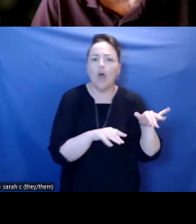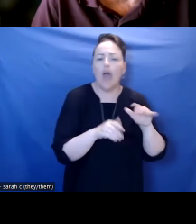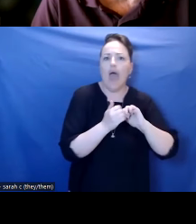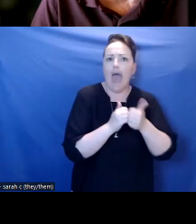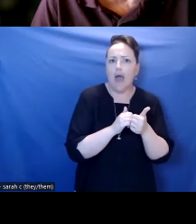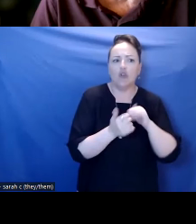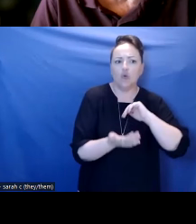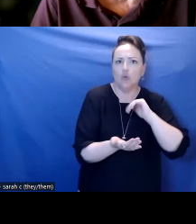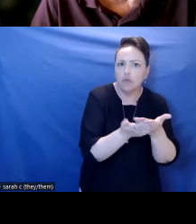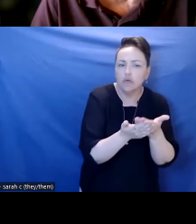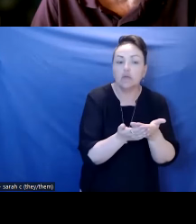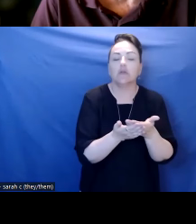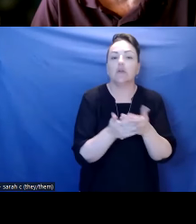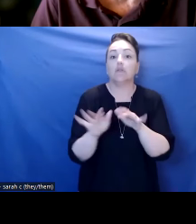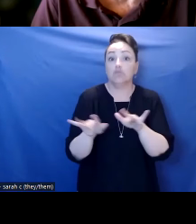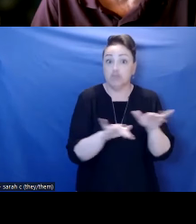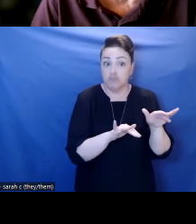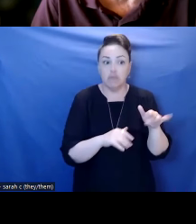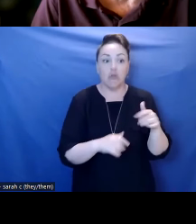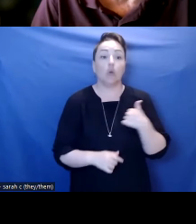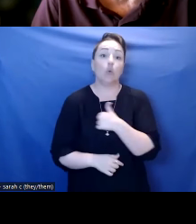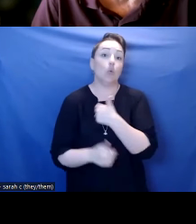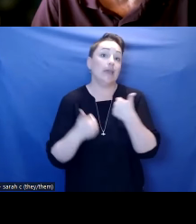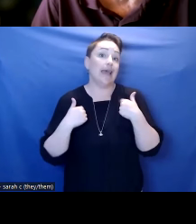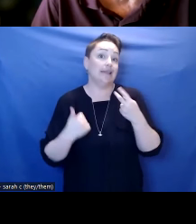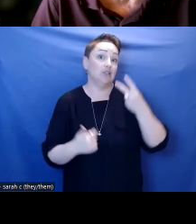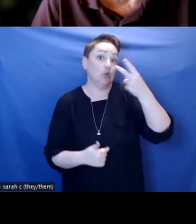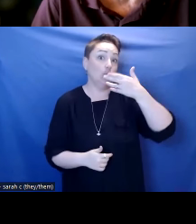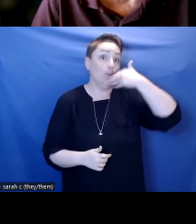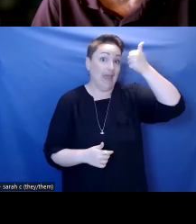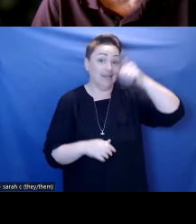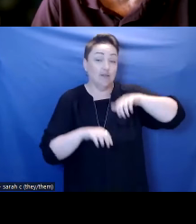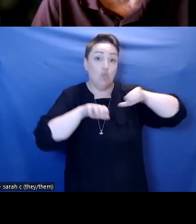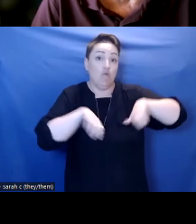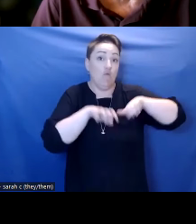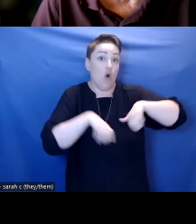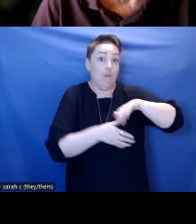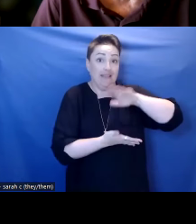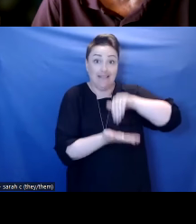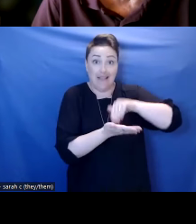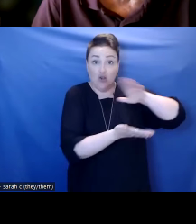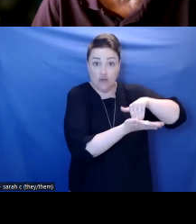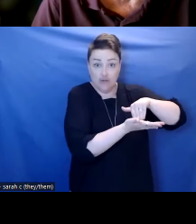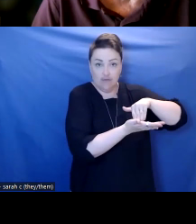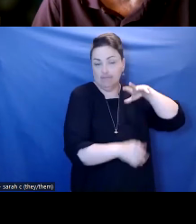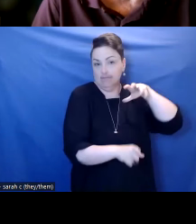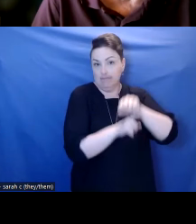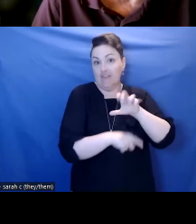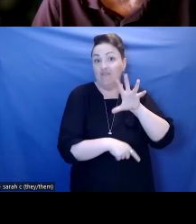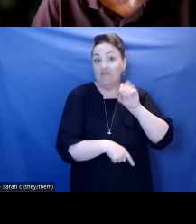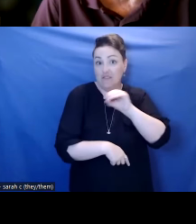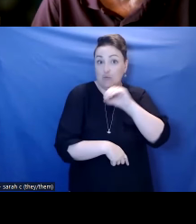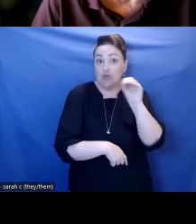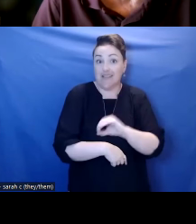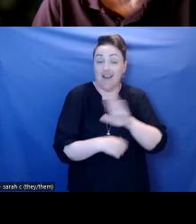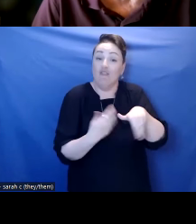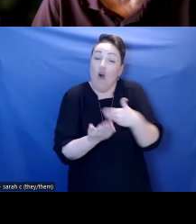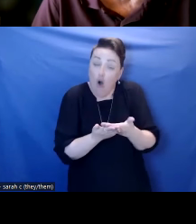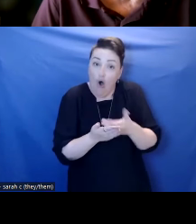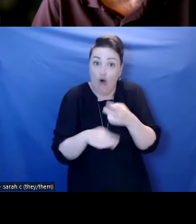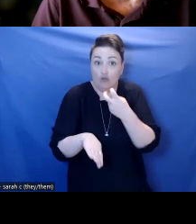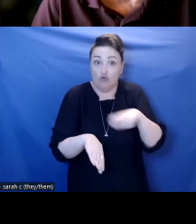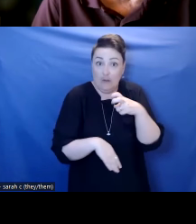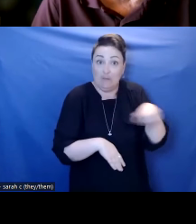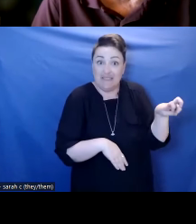So we literally had our two best performing centers captured 50% of all of the trips within a half a mile, and half of those trips were